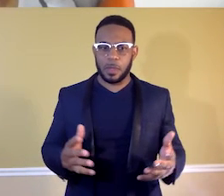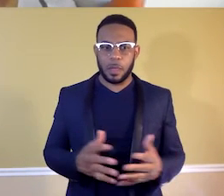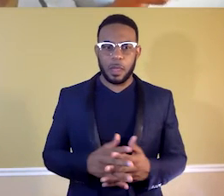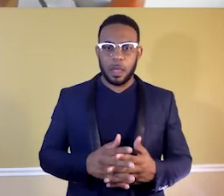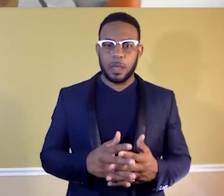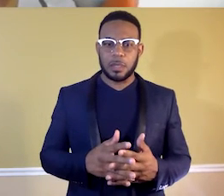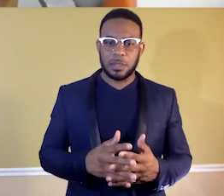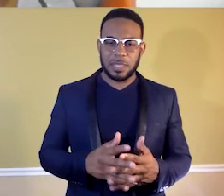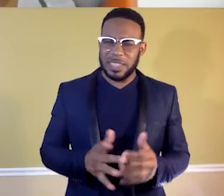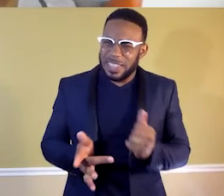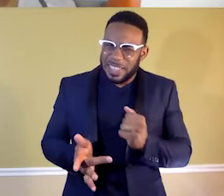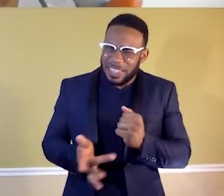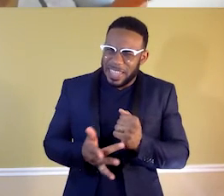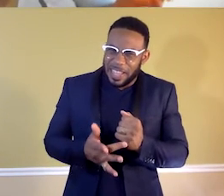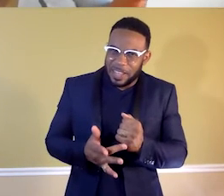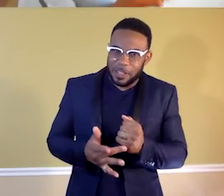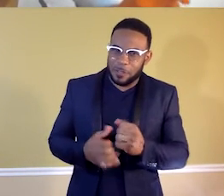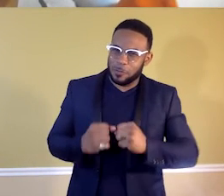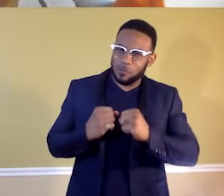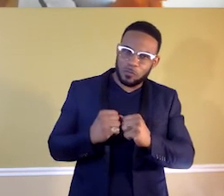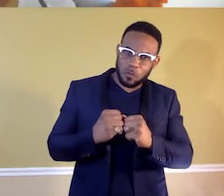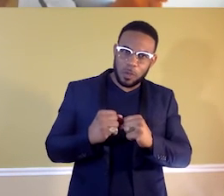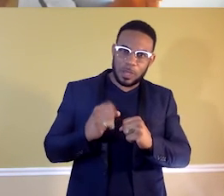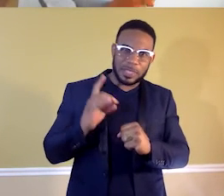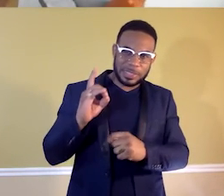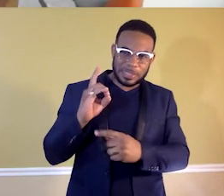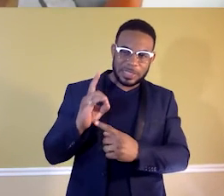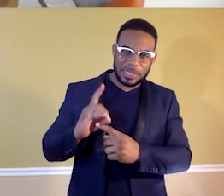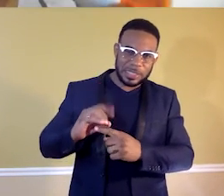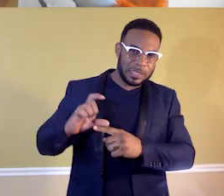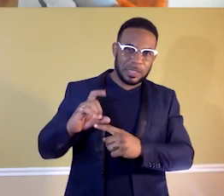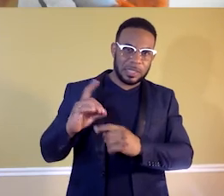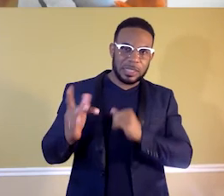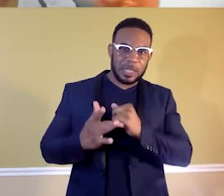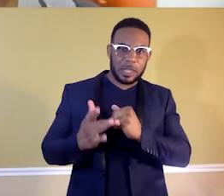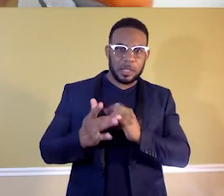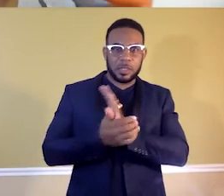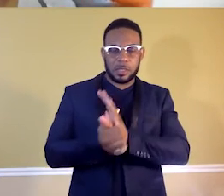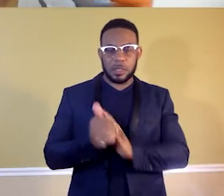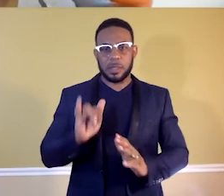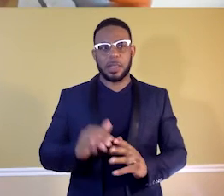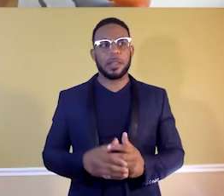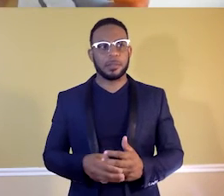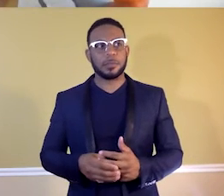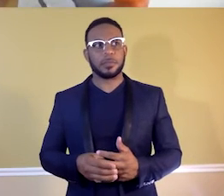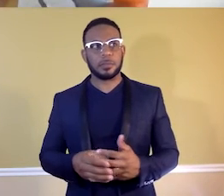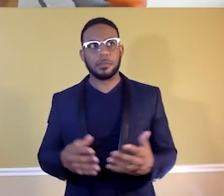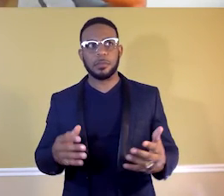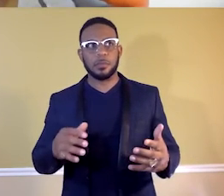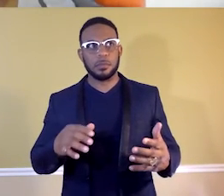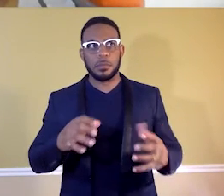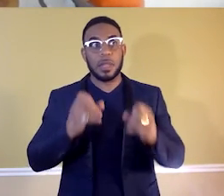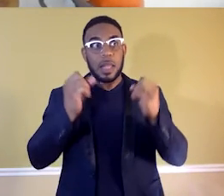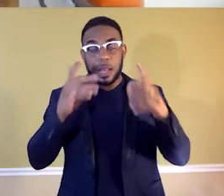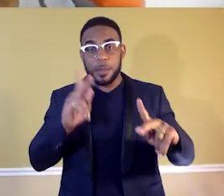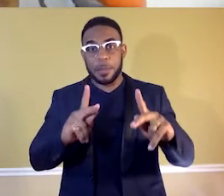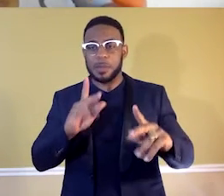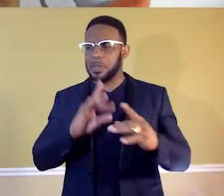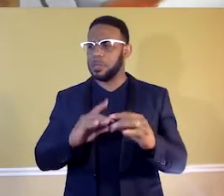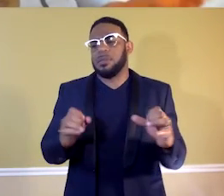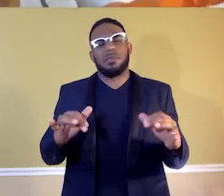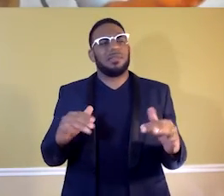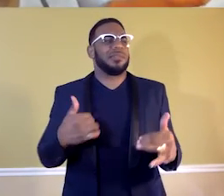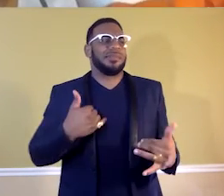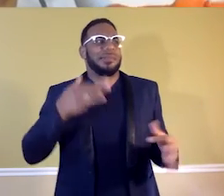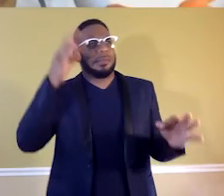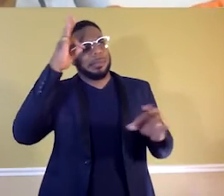the technical, strong, deep technical skill set that a lot of people say, hey,